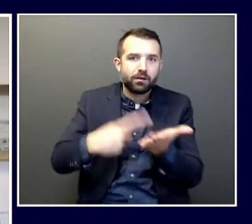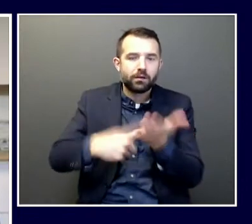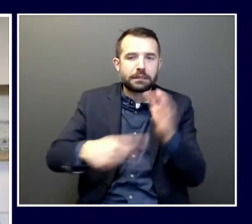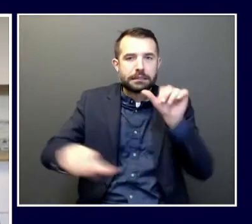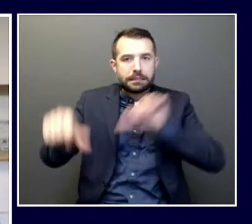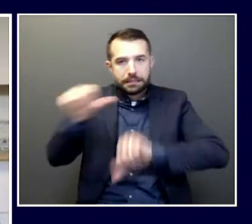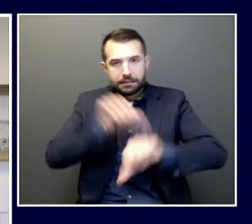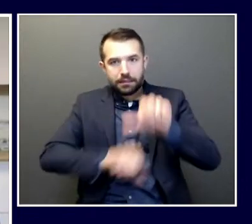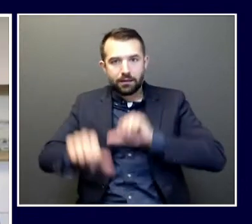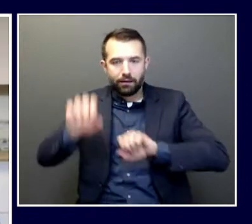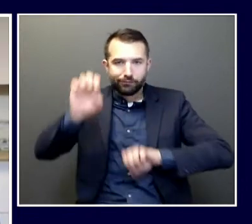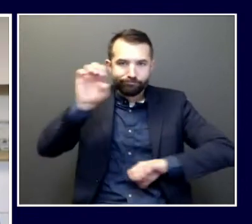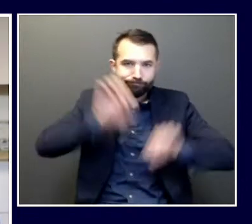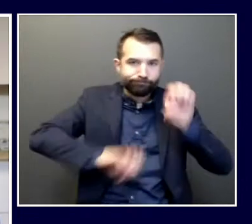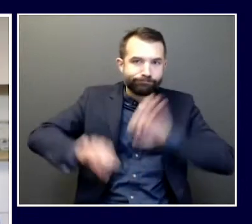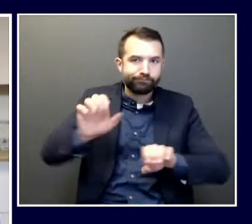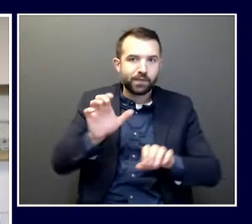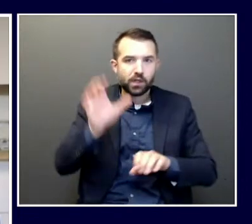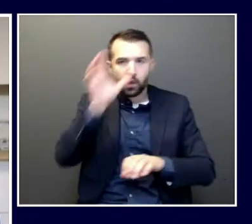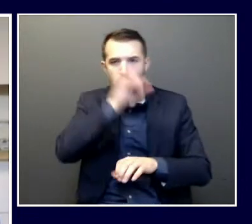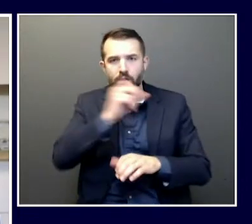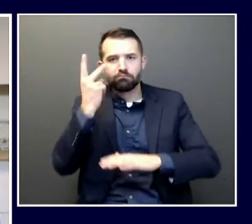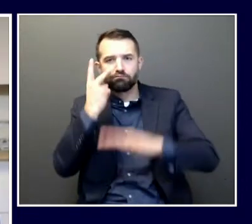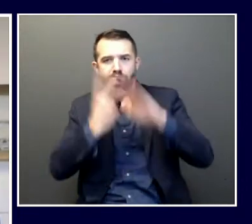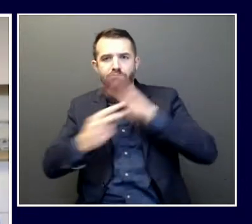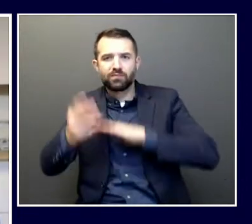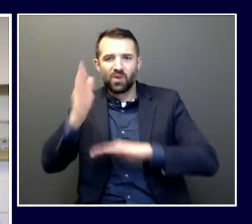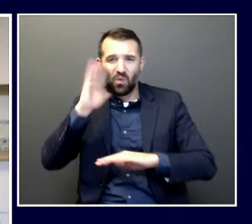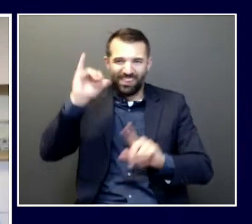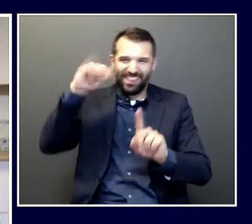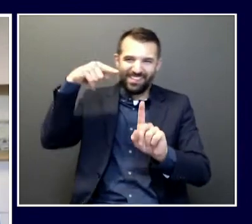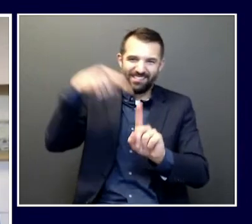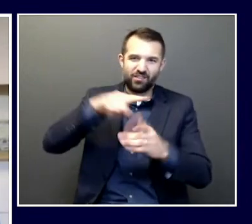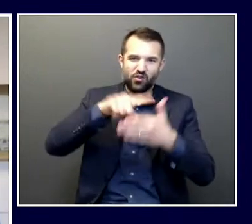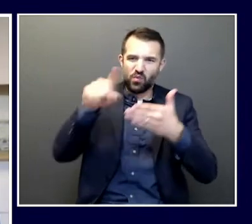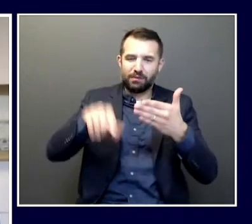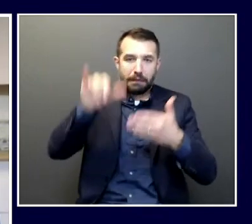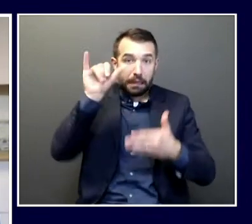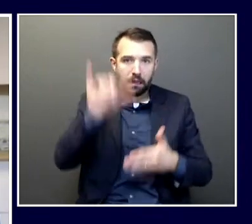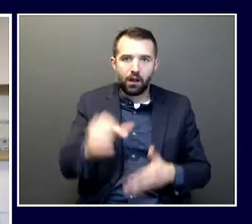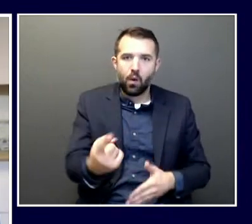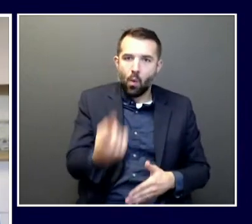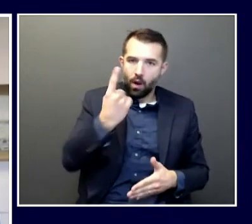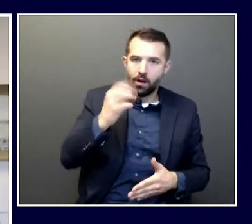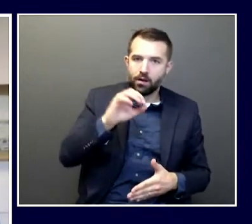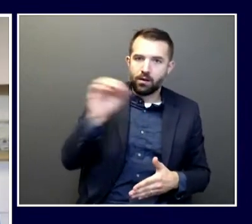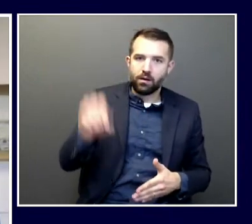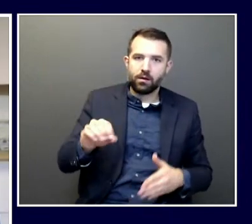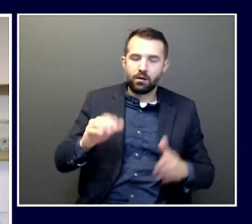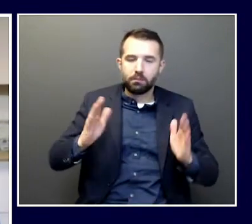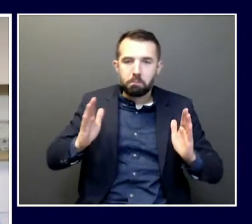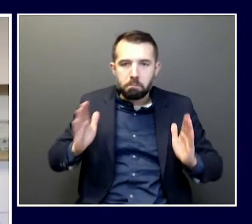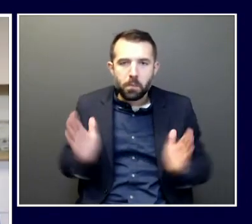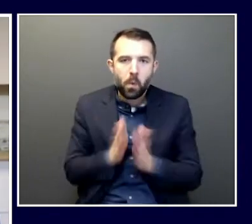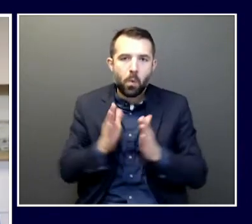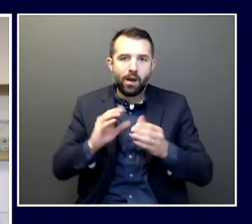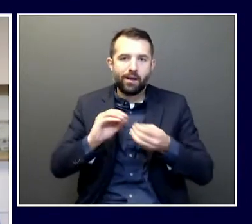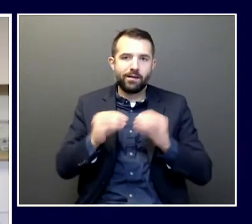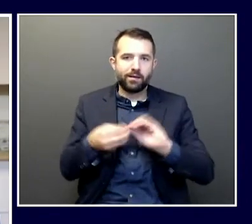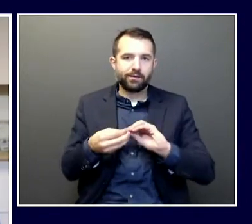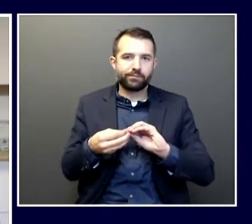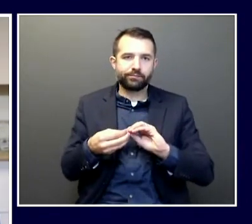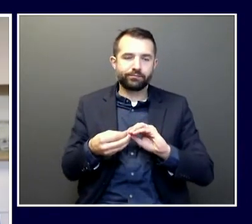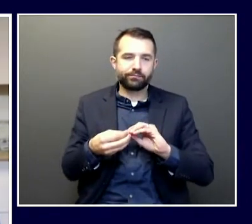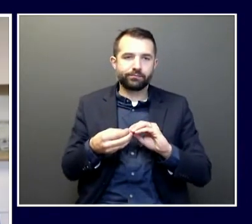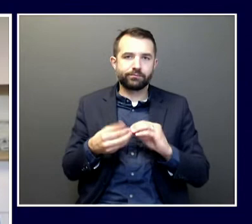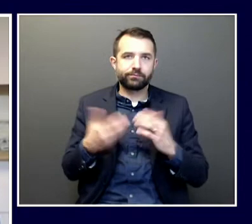it's not different from the way they were sold, I guess is what I would say. And the question there is, what's the bigger risk? Would you